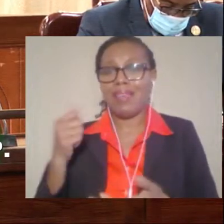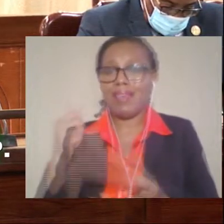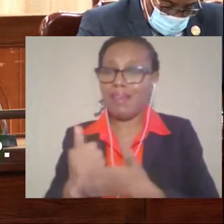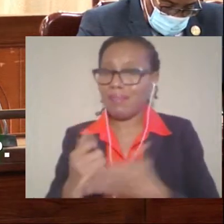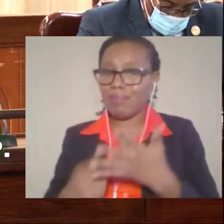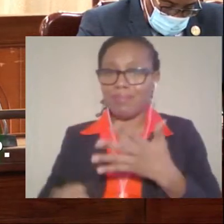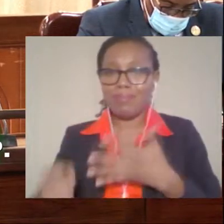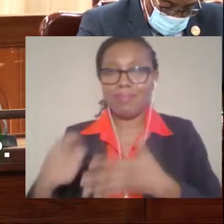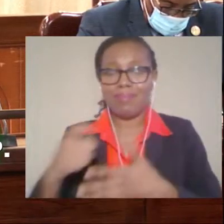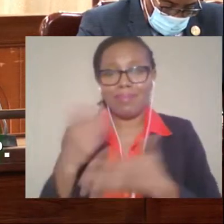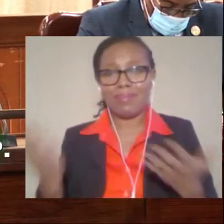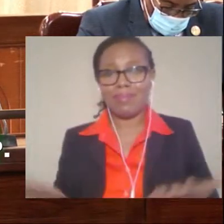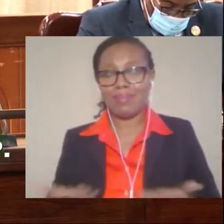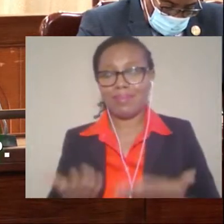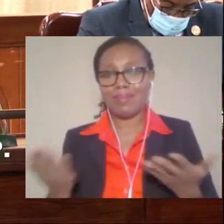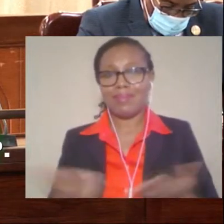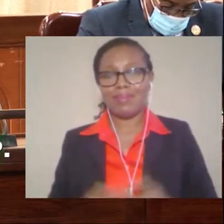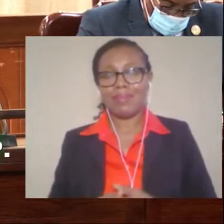But as